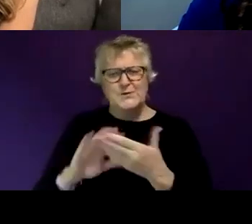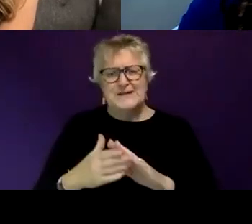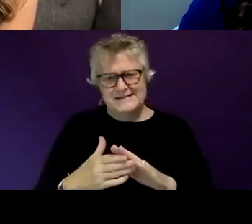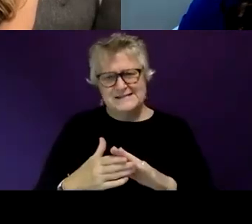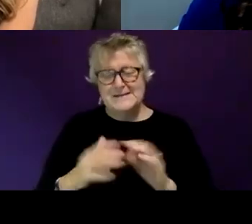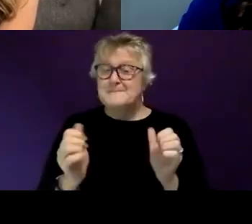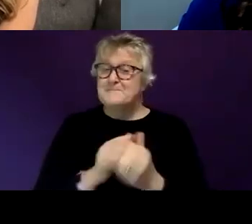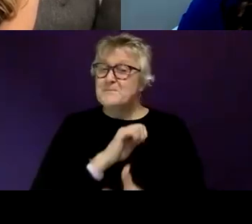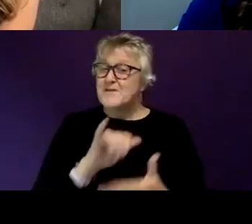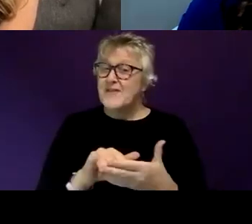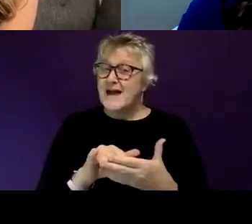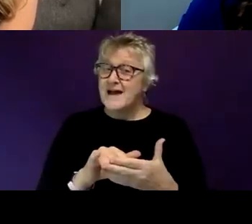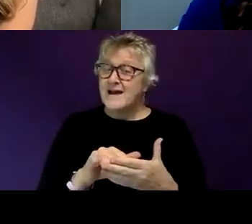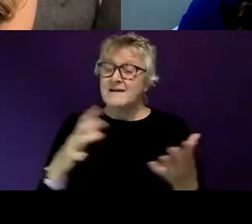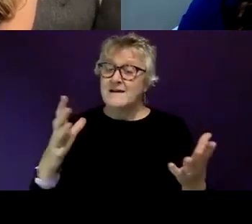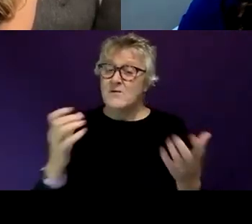that, I just wanted to,